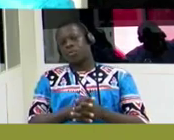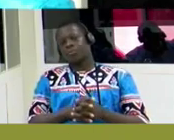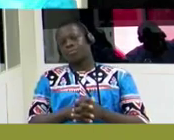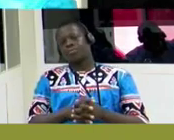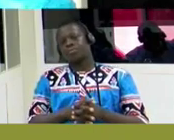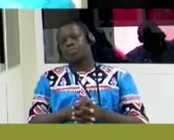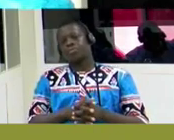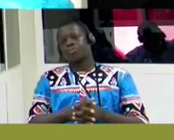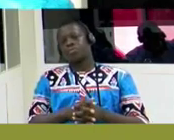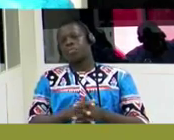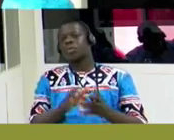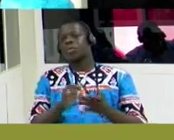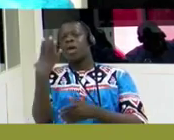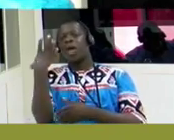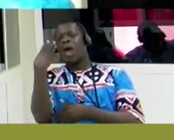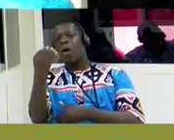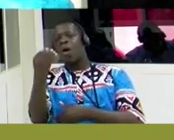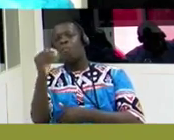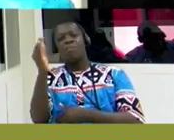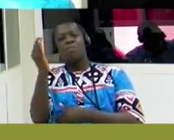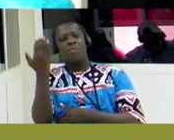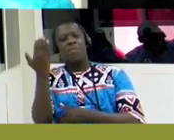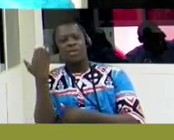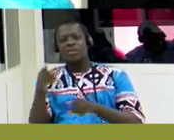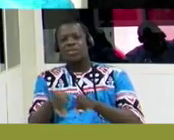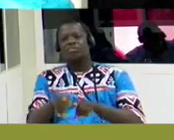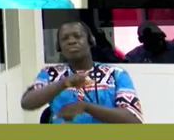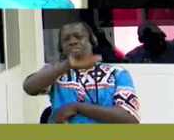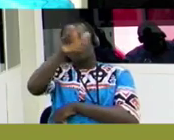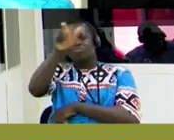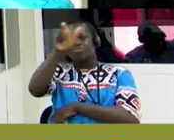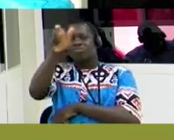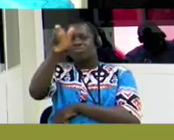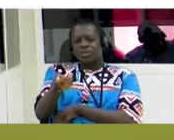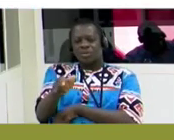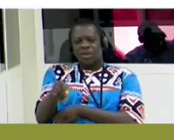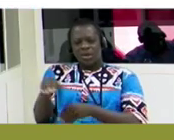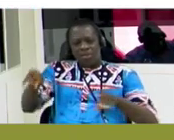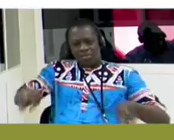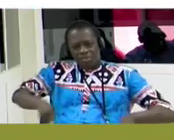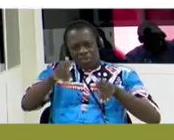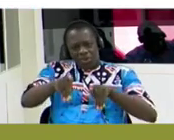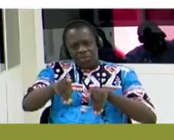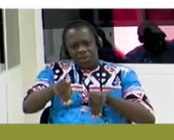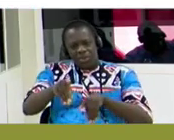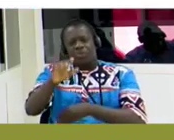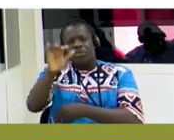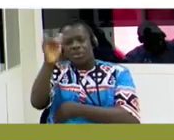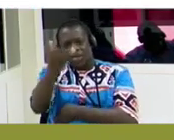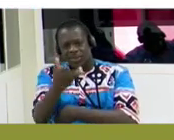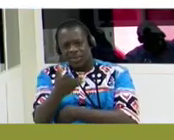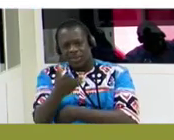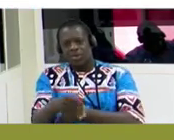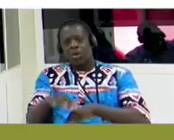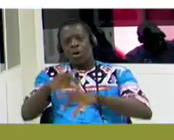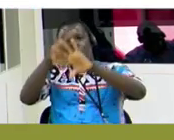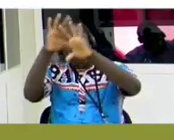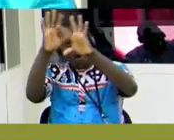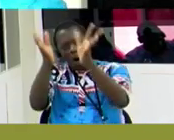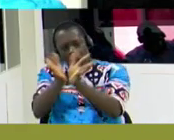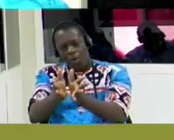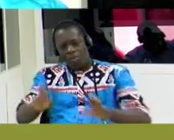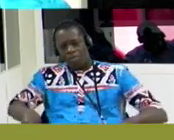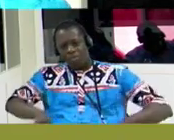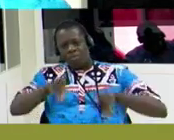How about the former gendarmerie officer? Did he also participate? Yes, sir. So all of them participated in the beating